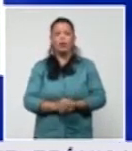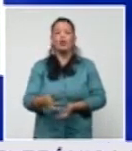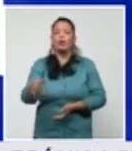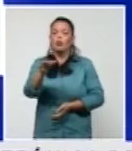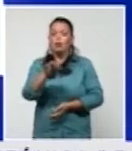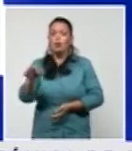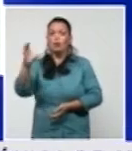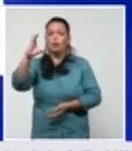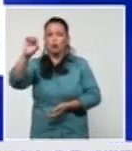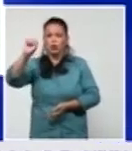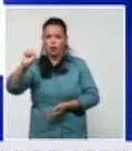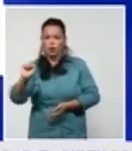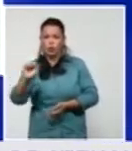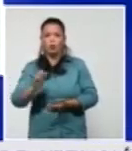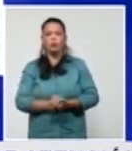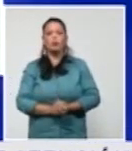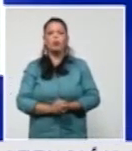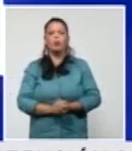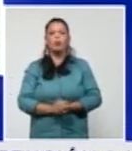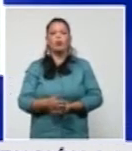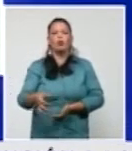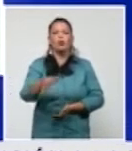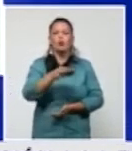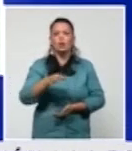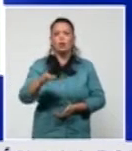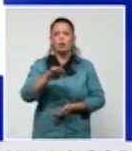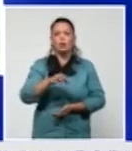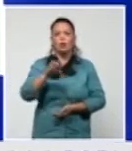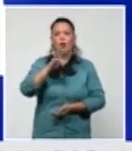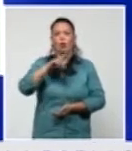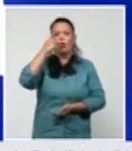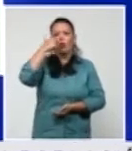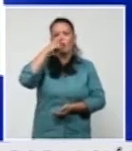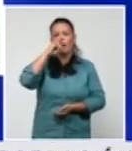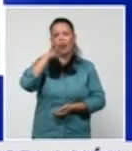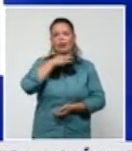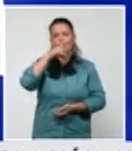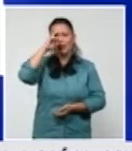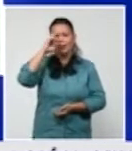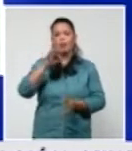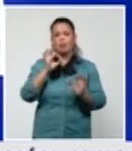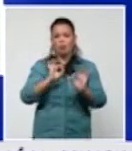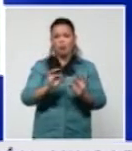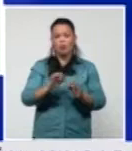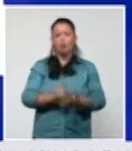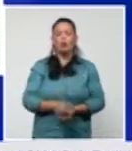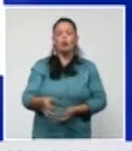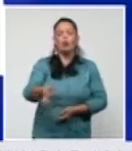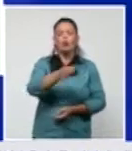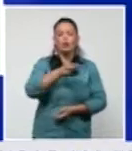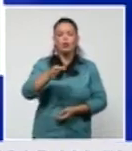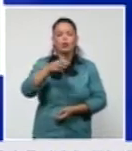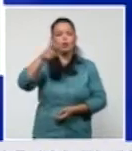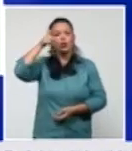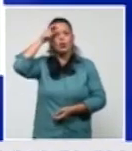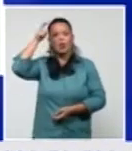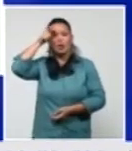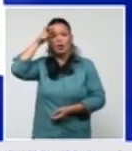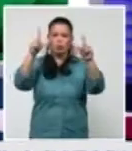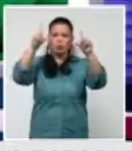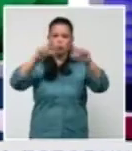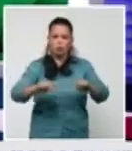Meanwhile, the situation in Havana is far more favorable, the result of the work and measures that have been implemented to